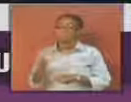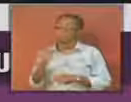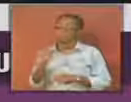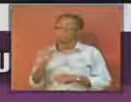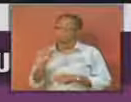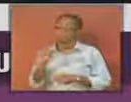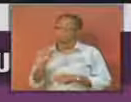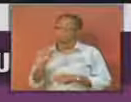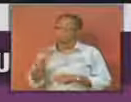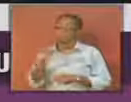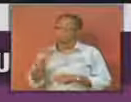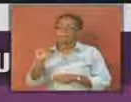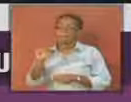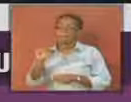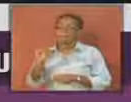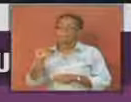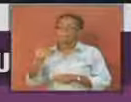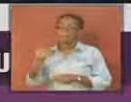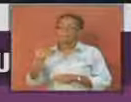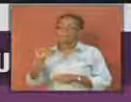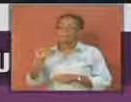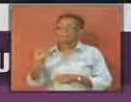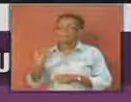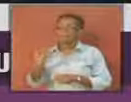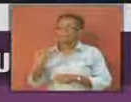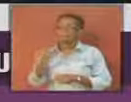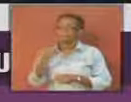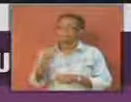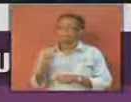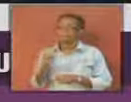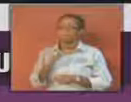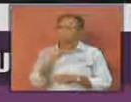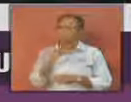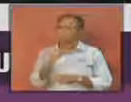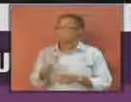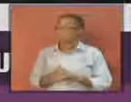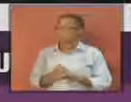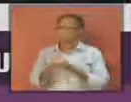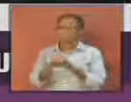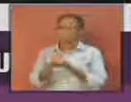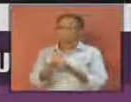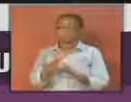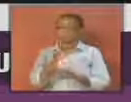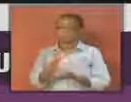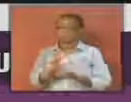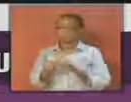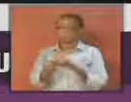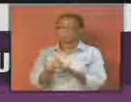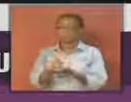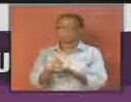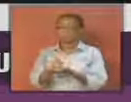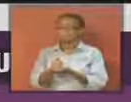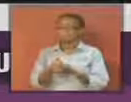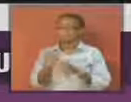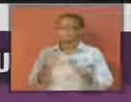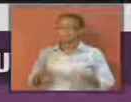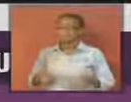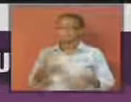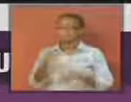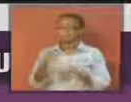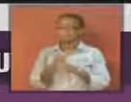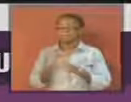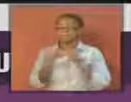needed, because this has been shown to be ineffective and possibly, detrimental to patients. So can we get some more insight into the deaths themselves and the